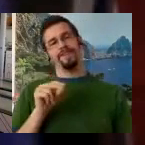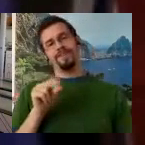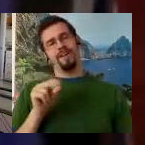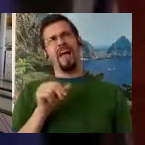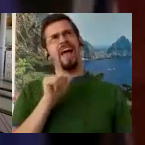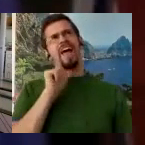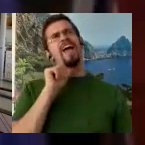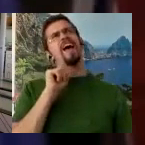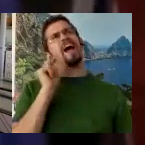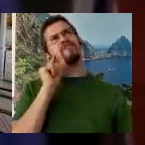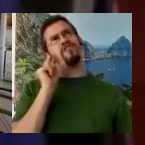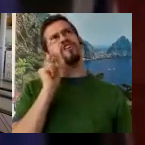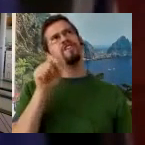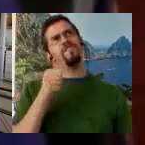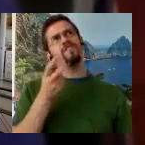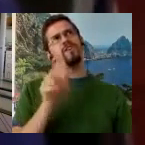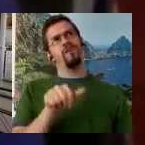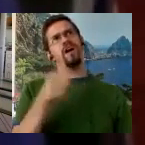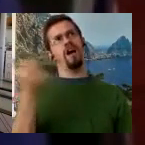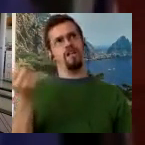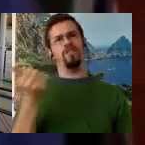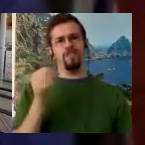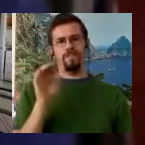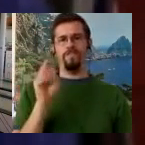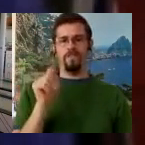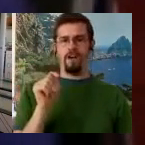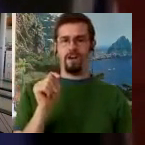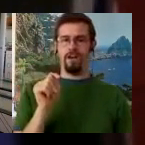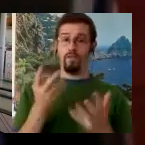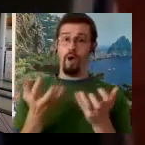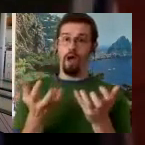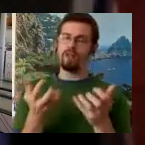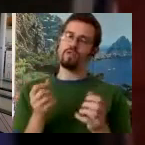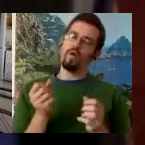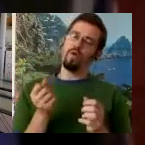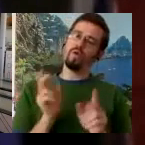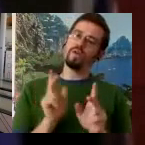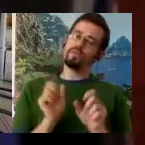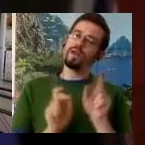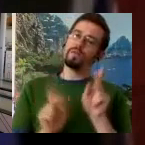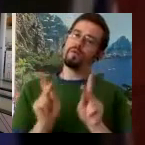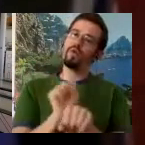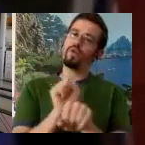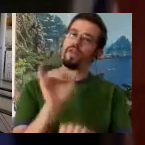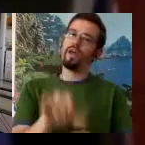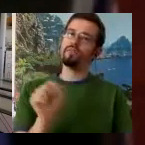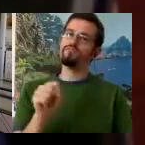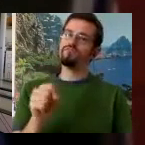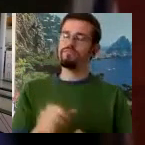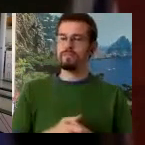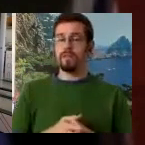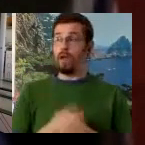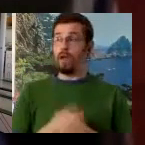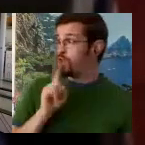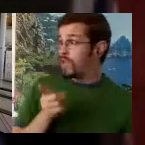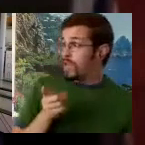of a couple other fonts that want the two colors, so it's something that people are working on. Really? And